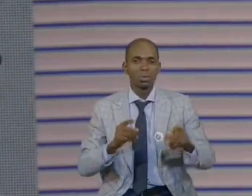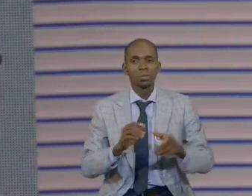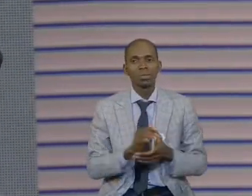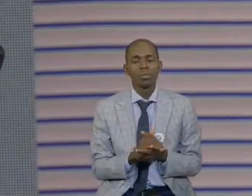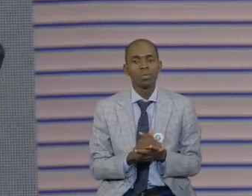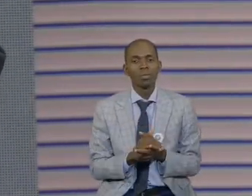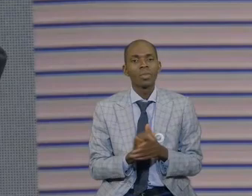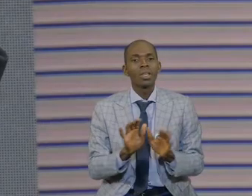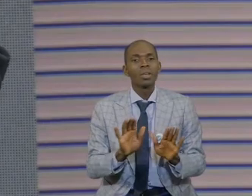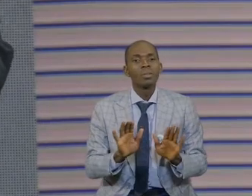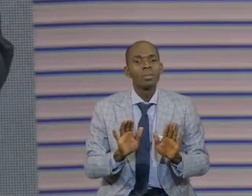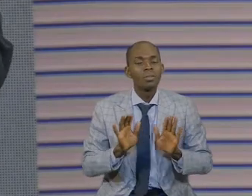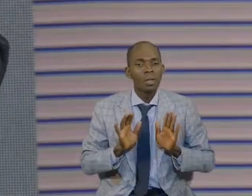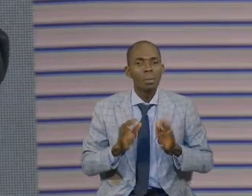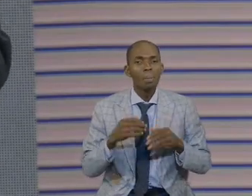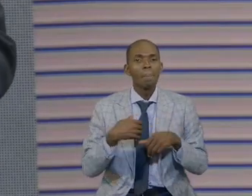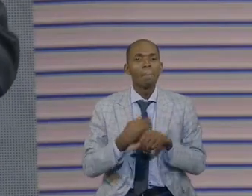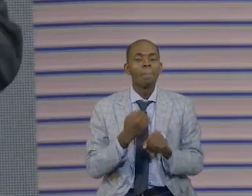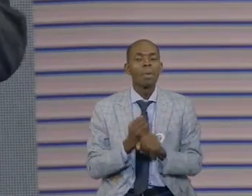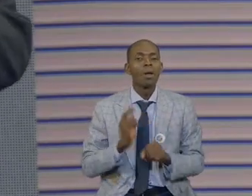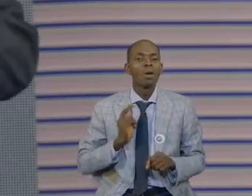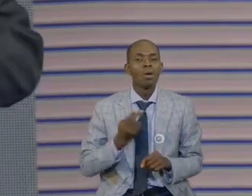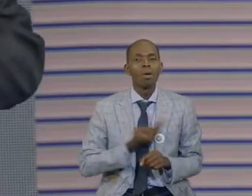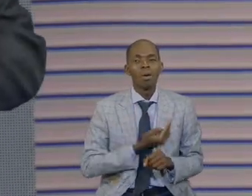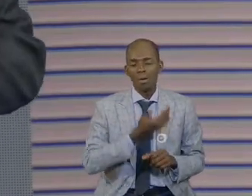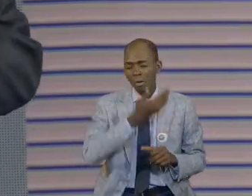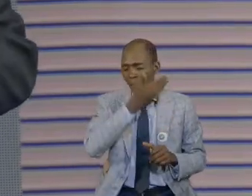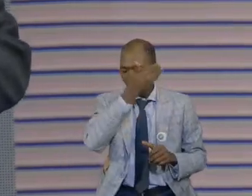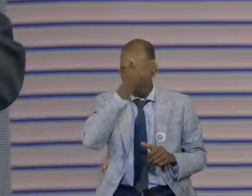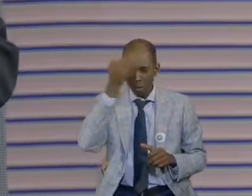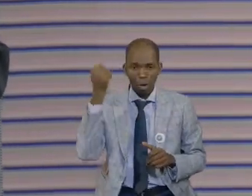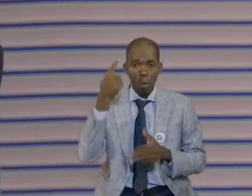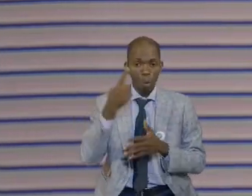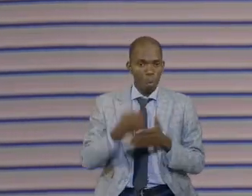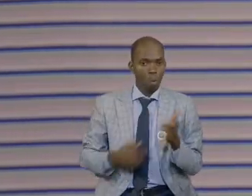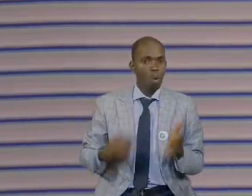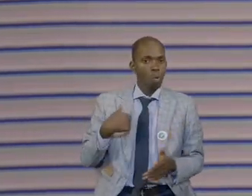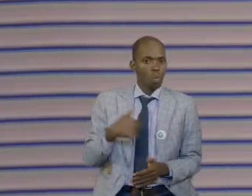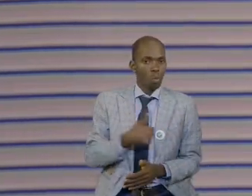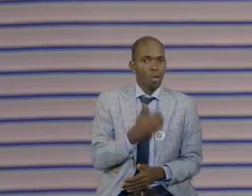Fear makes us forget what we knew.